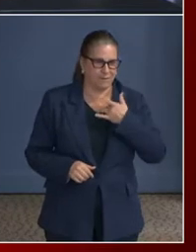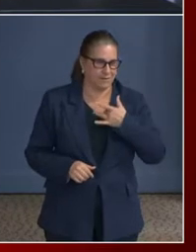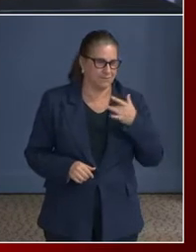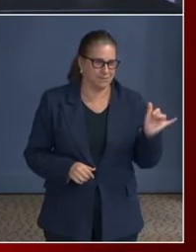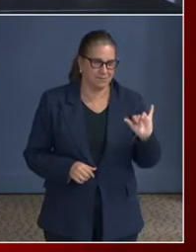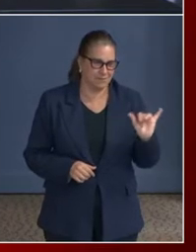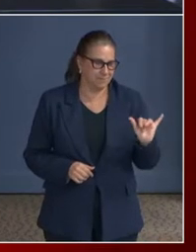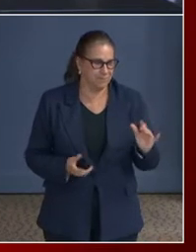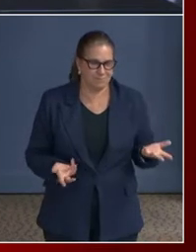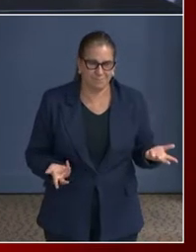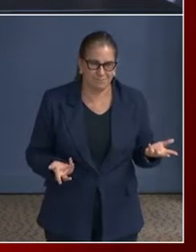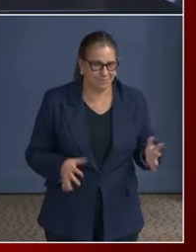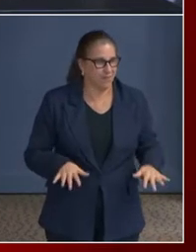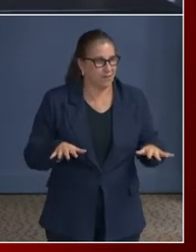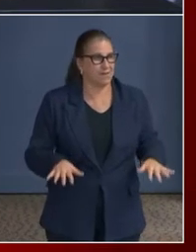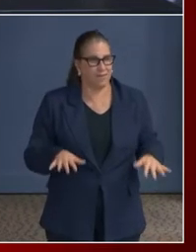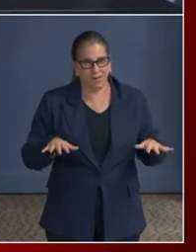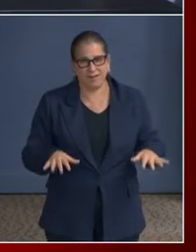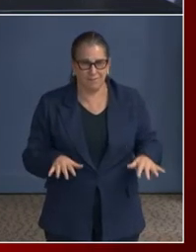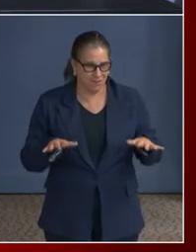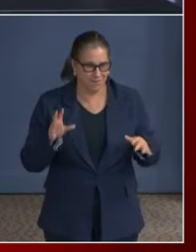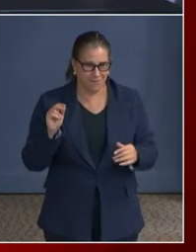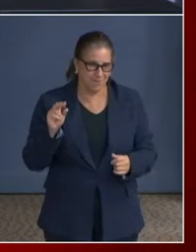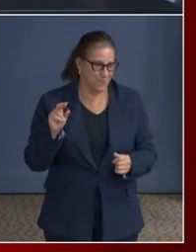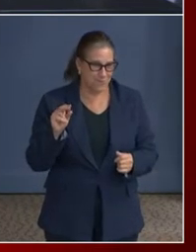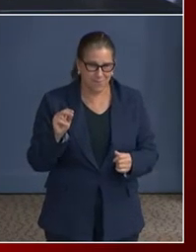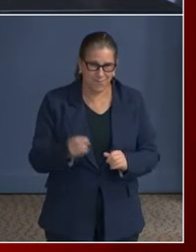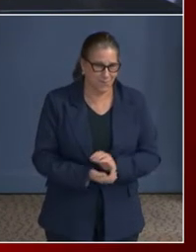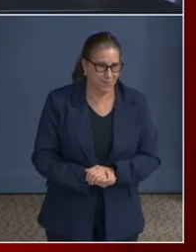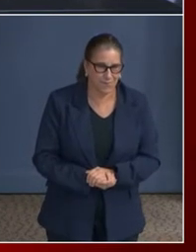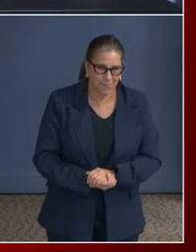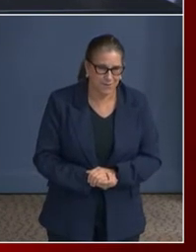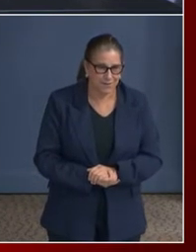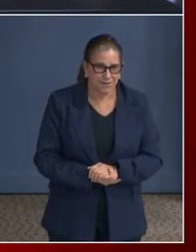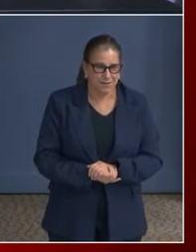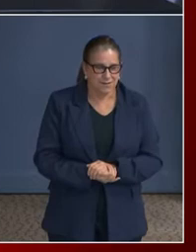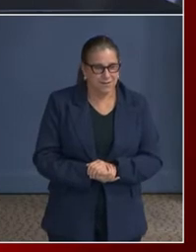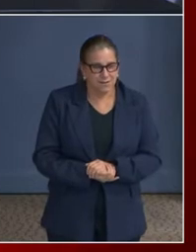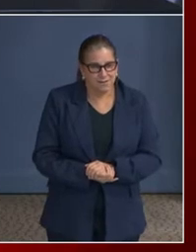how disturbing a situation that is to have